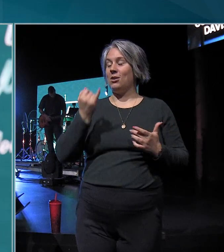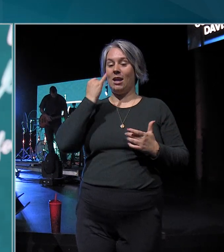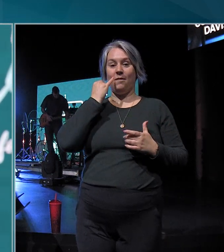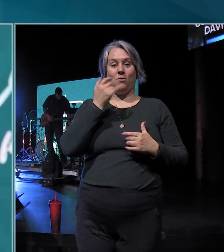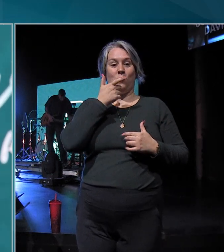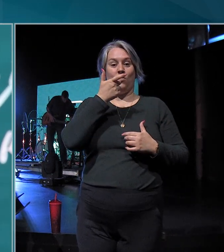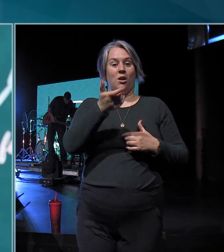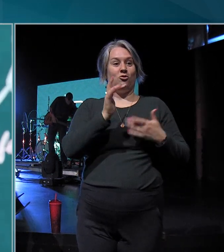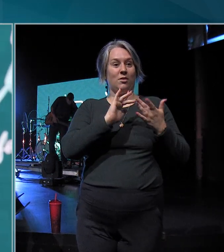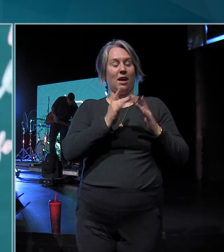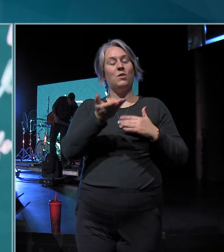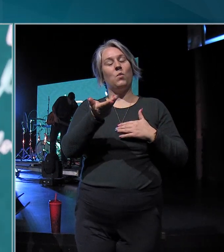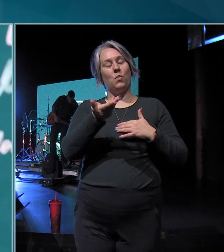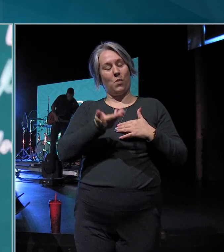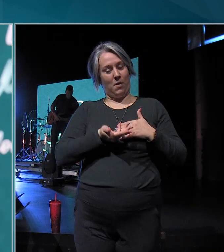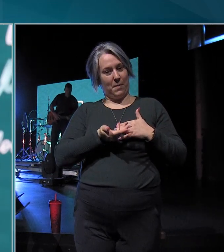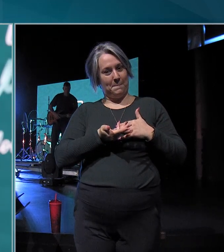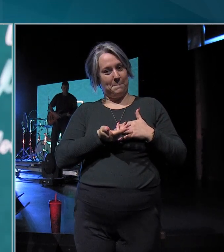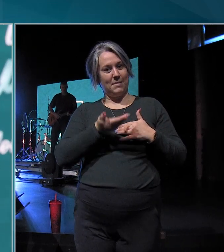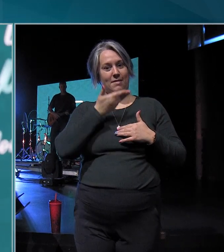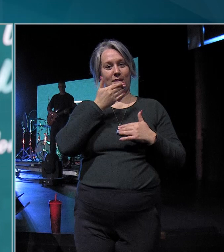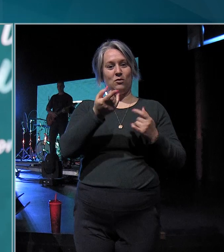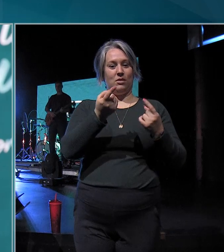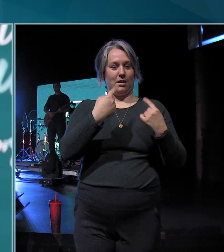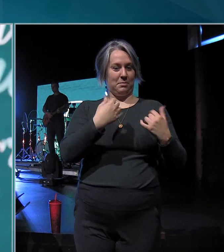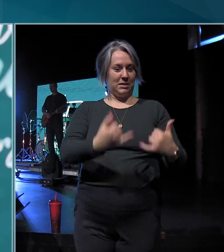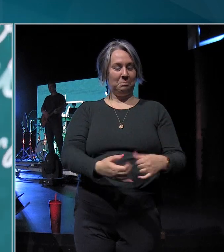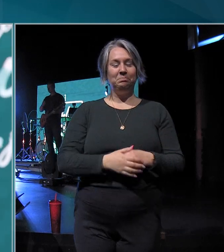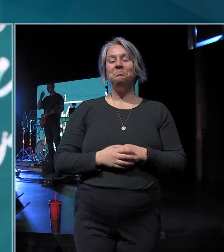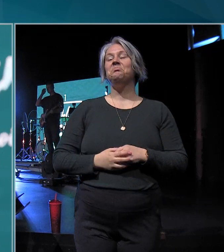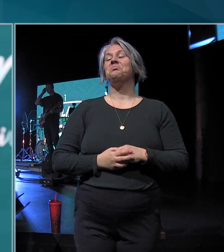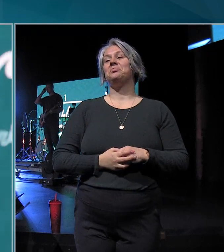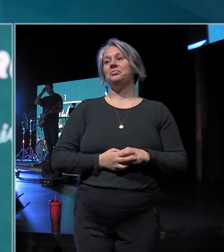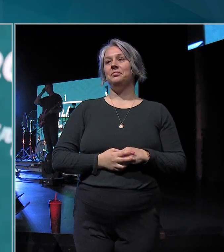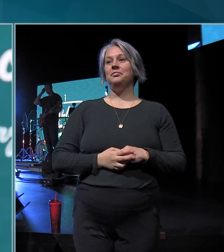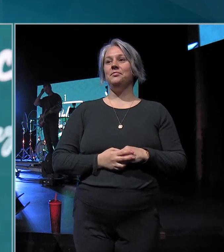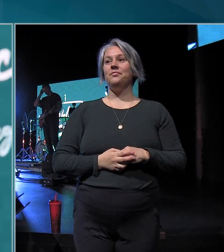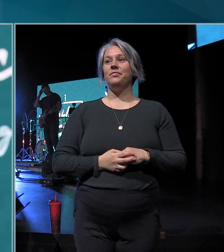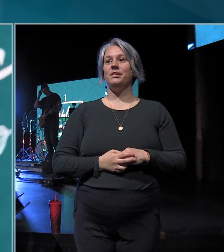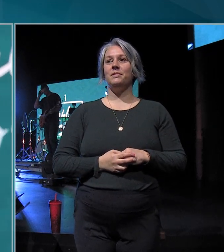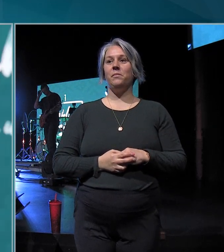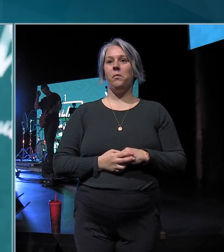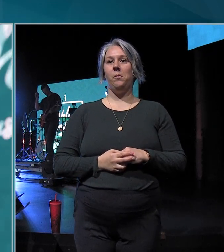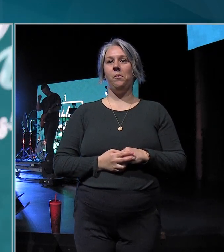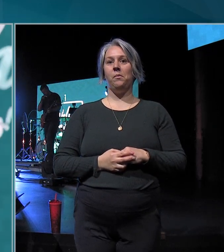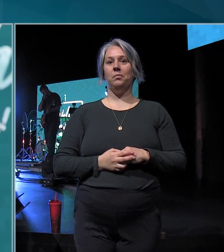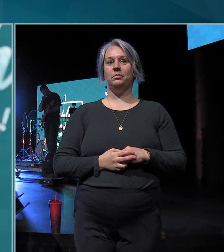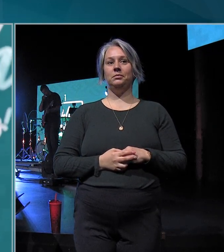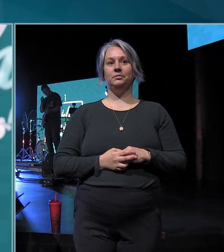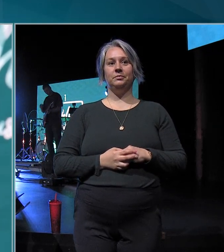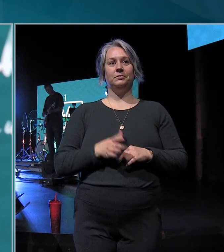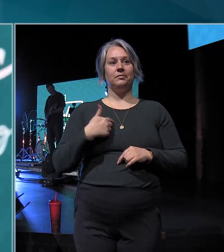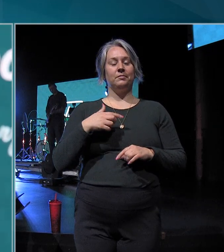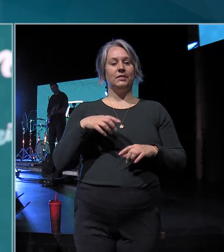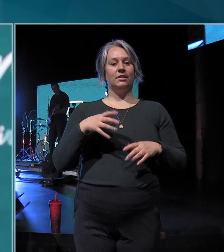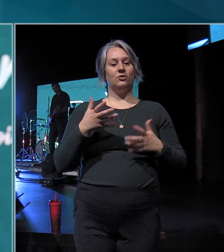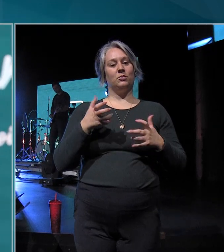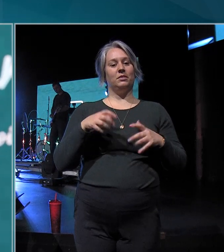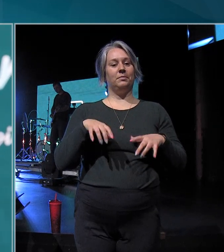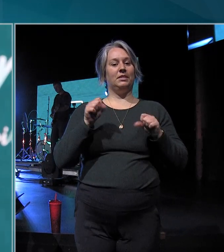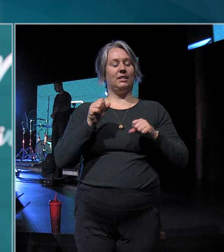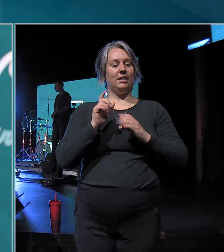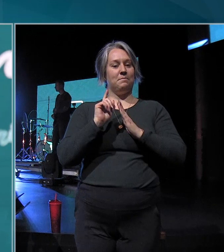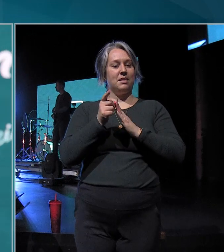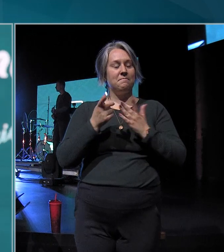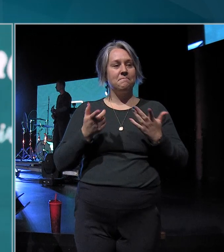I welcome you as well. We're so grateful you're joining us. And hey, I just want to maybe take a minute as people are getting settled in here. I just want to